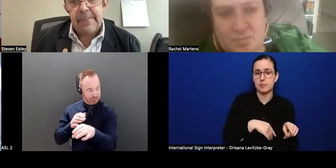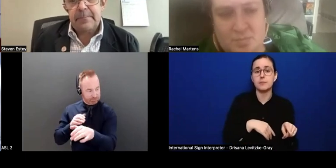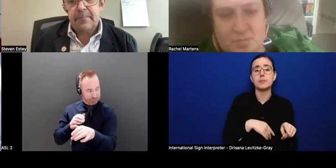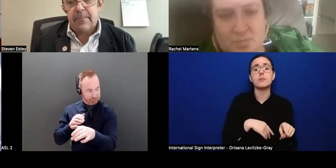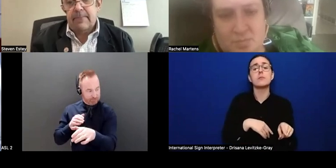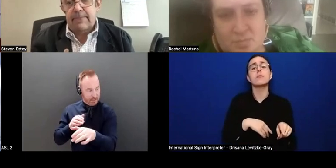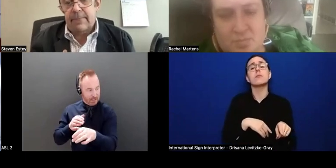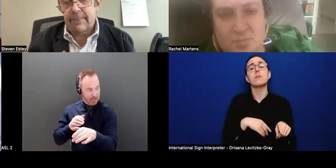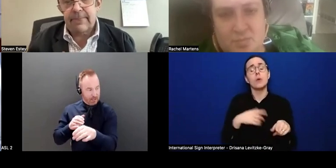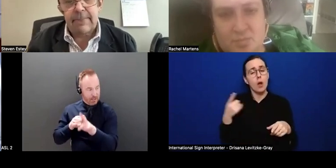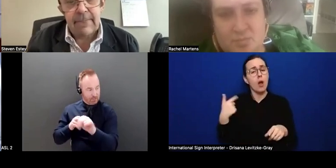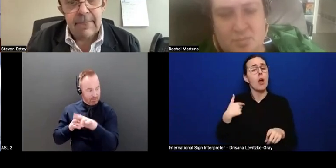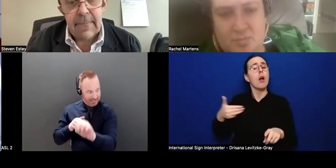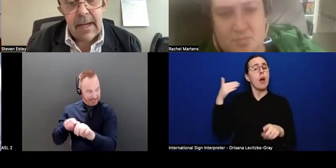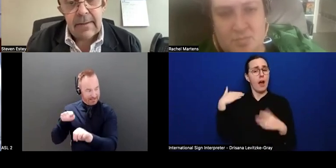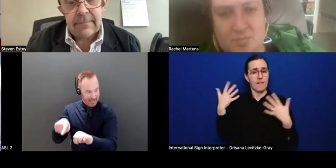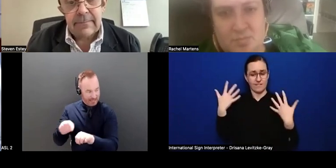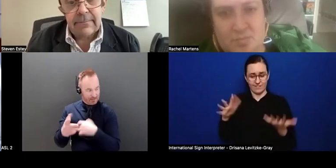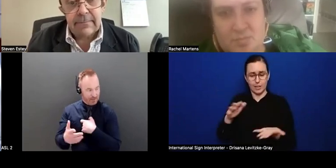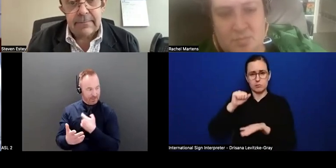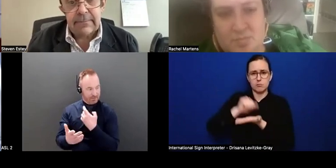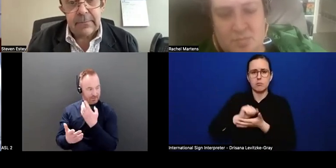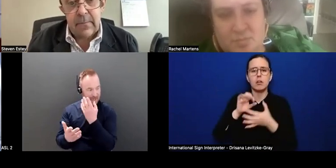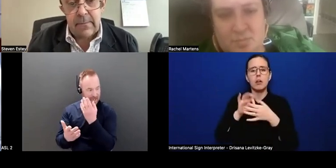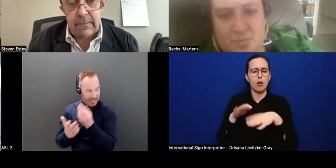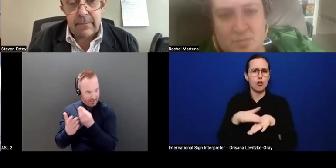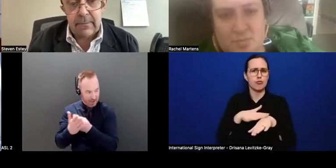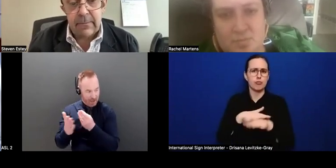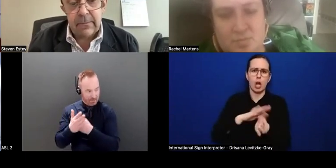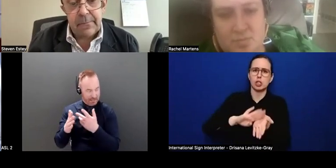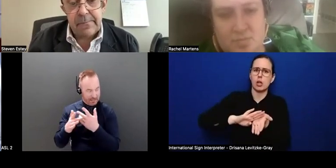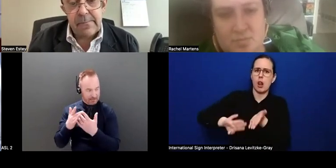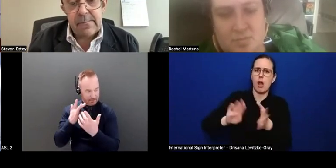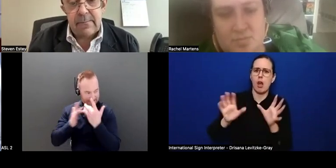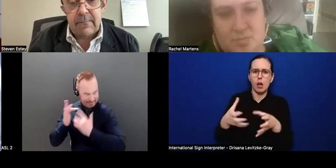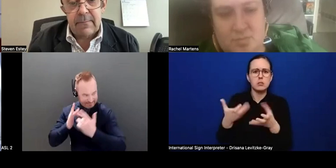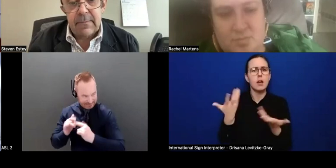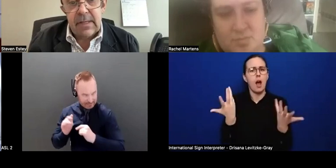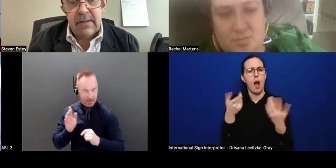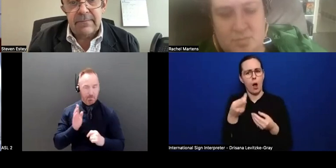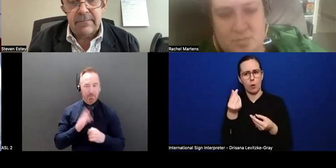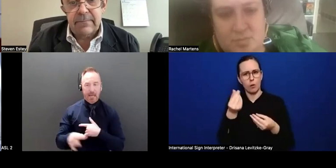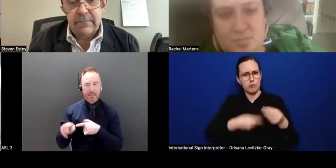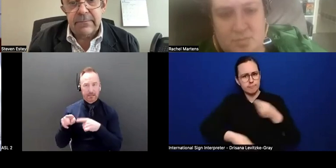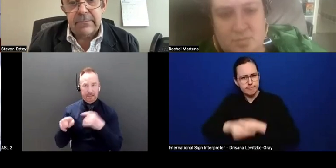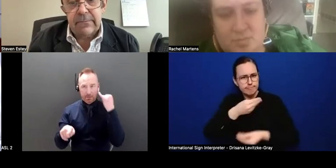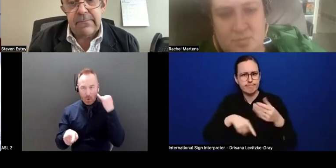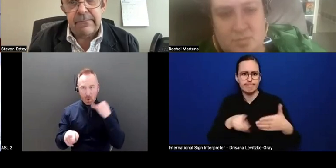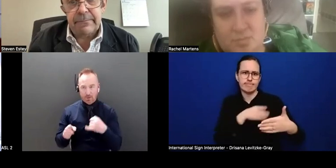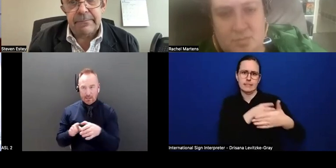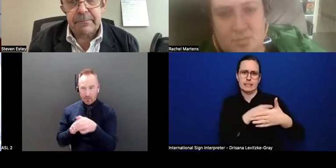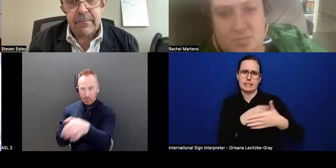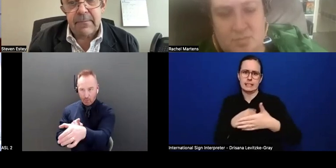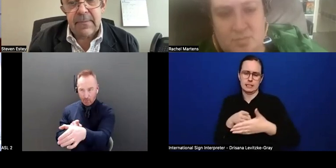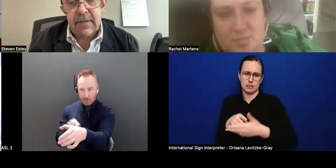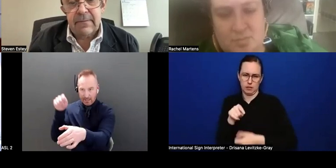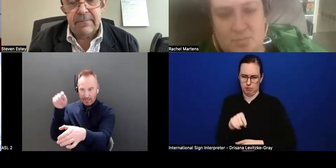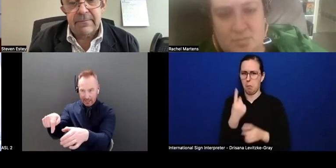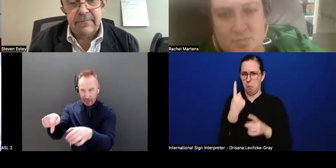the intersection between persons with disabilities and racialized people, I do not remember. But I'd like to check